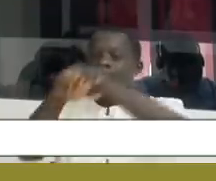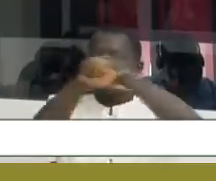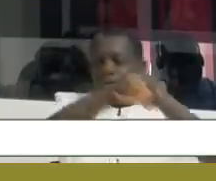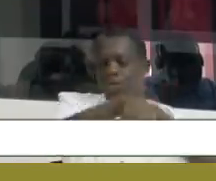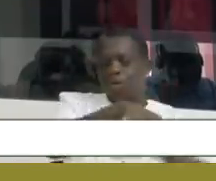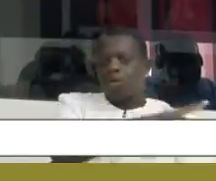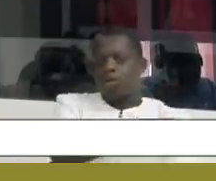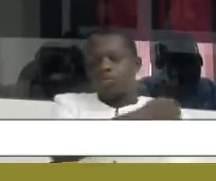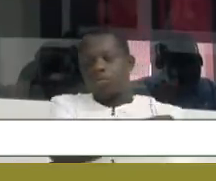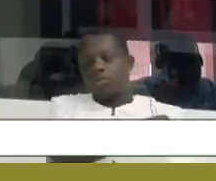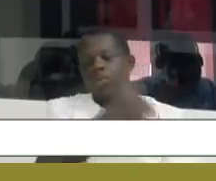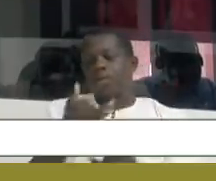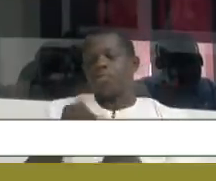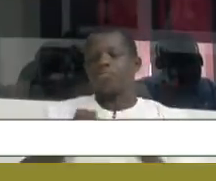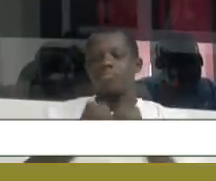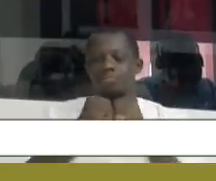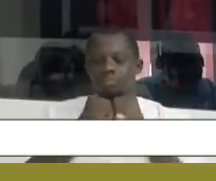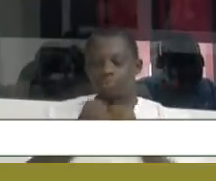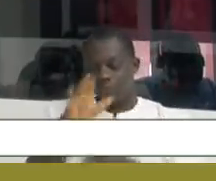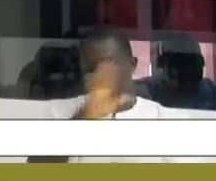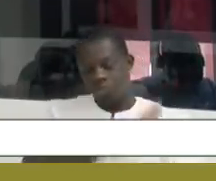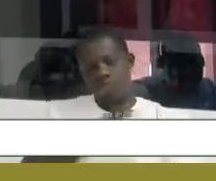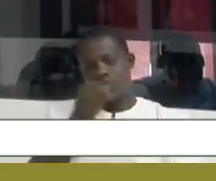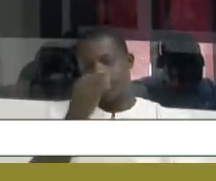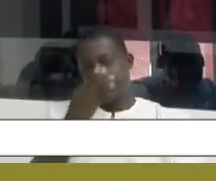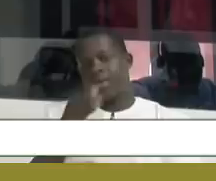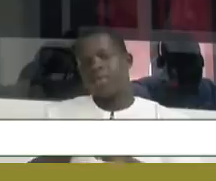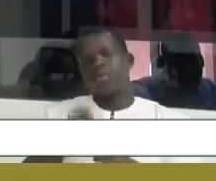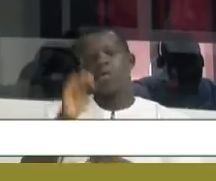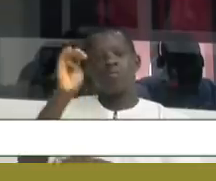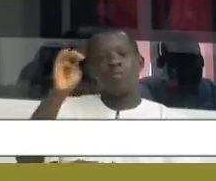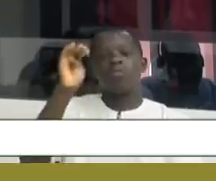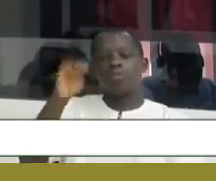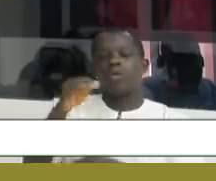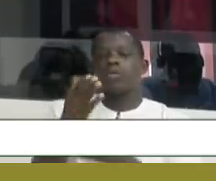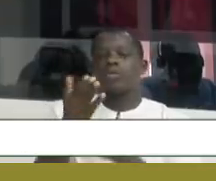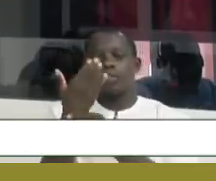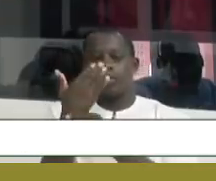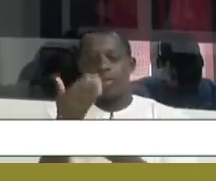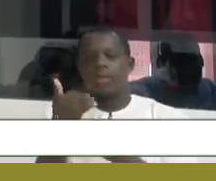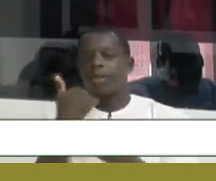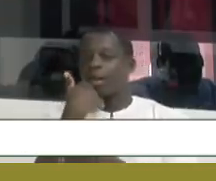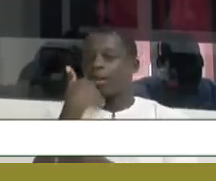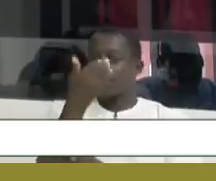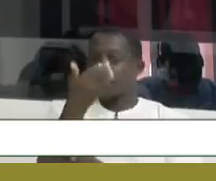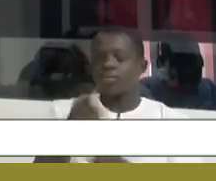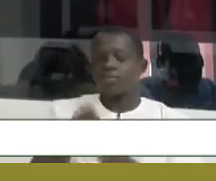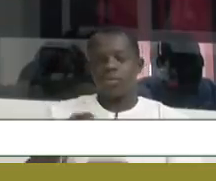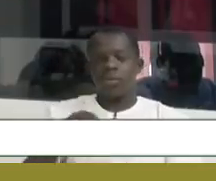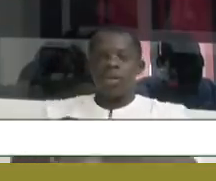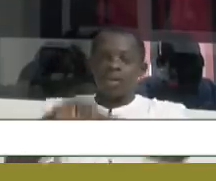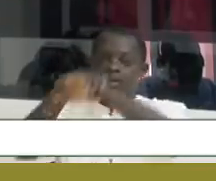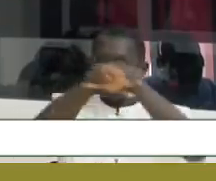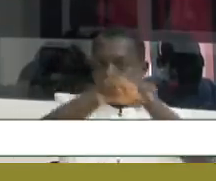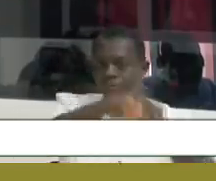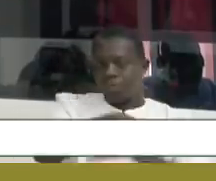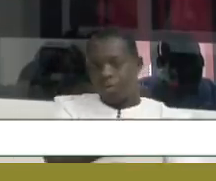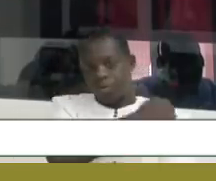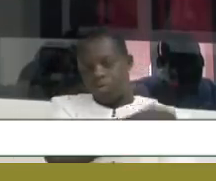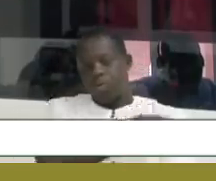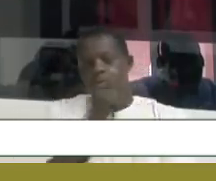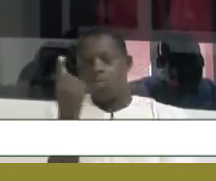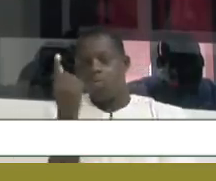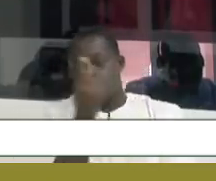Sana also said that he called the medics, he asked that he be taken to the clinic. The